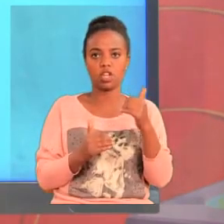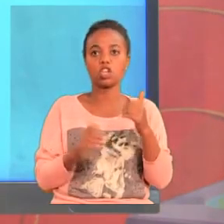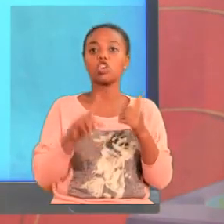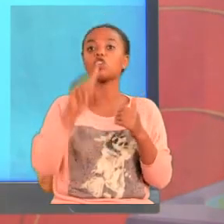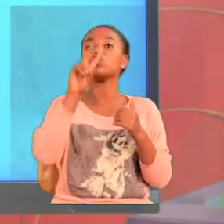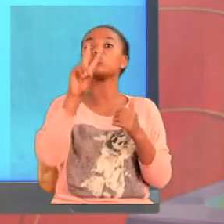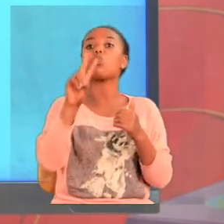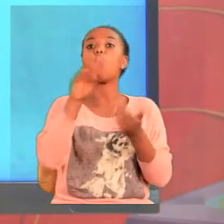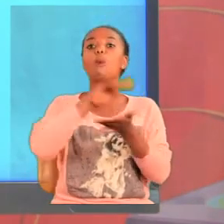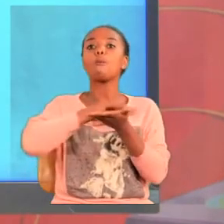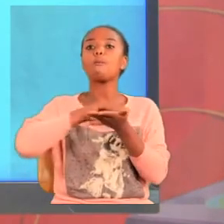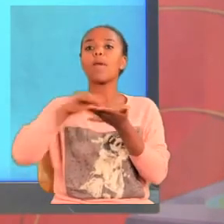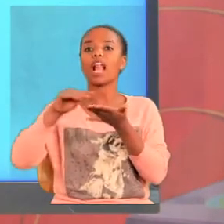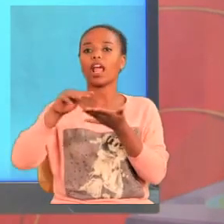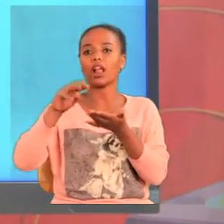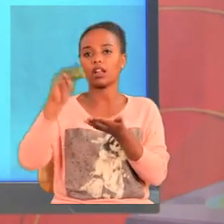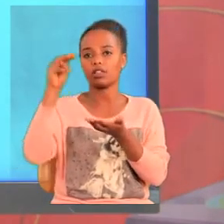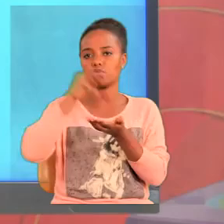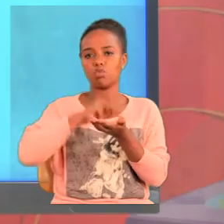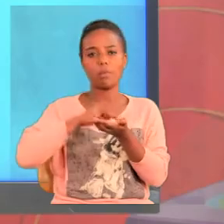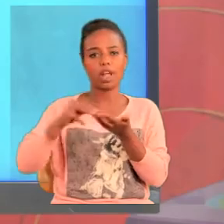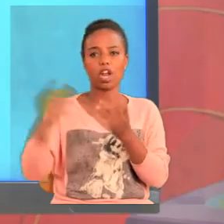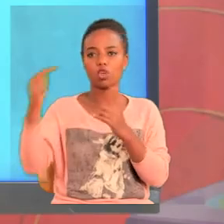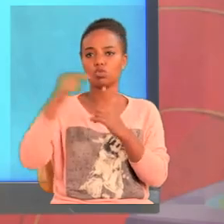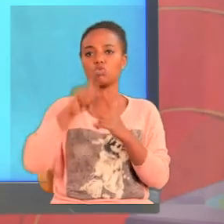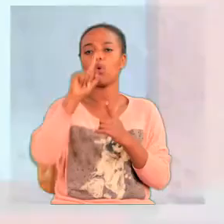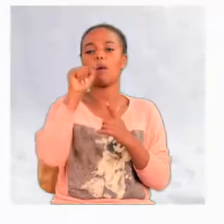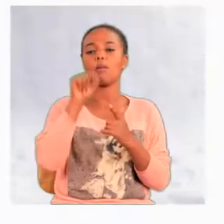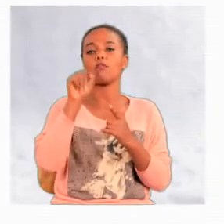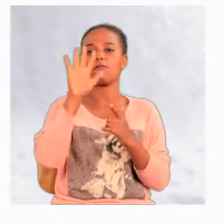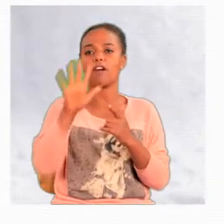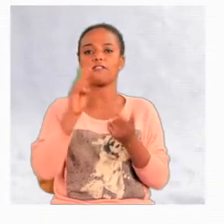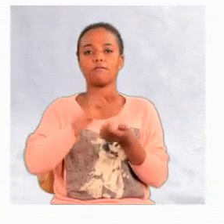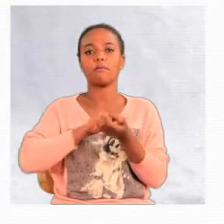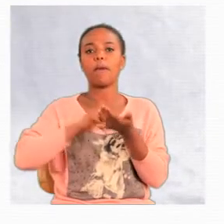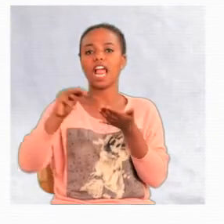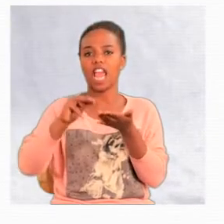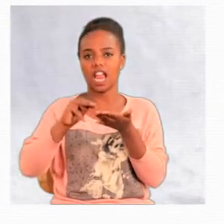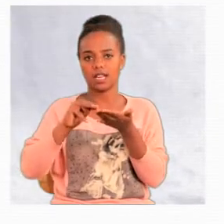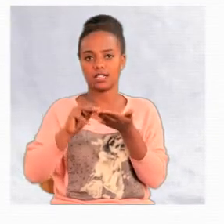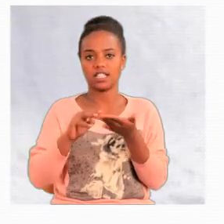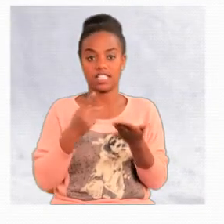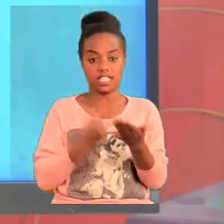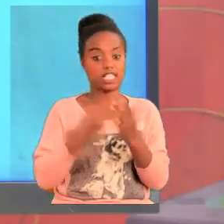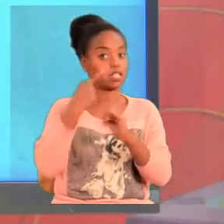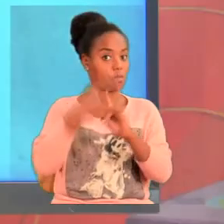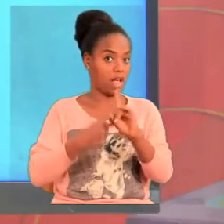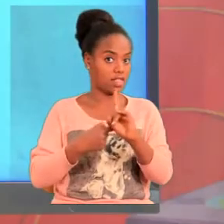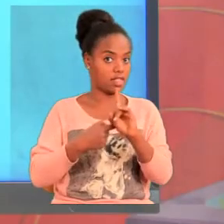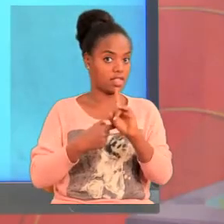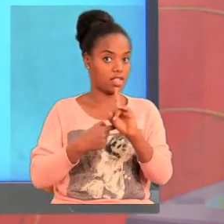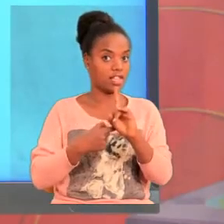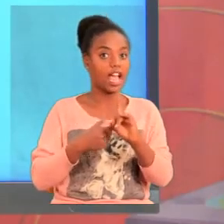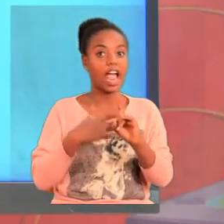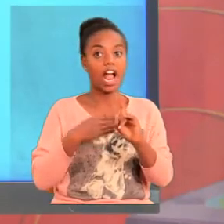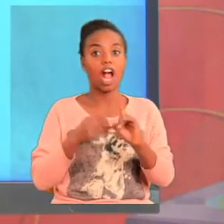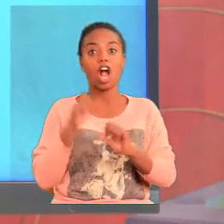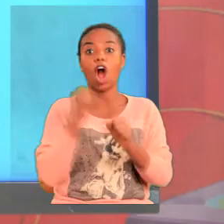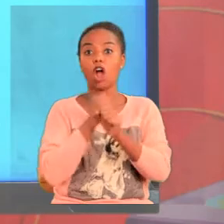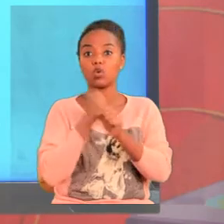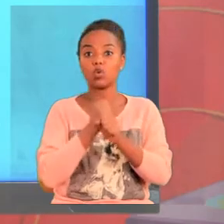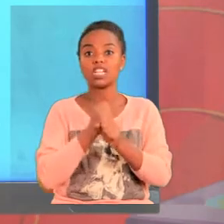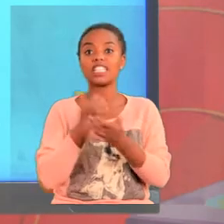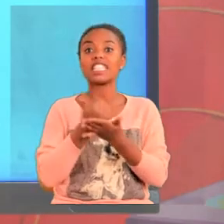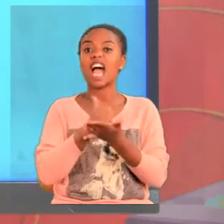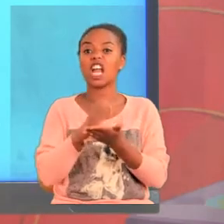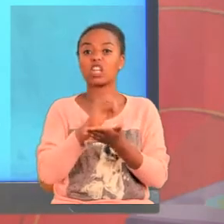2 million per to 1.5 million this month. Then calculate the rate of change